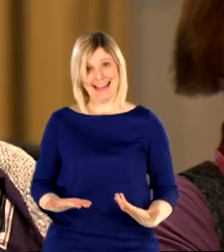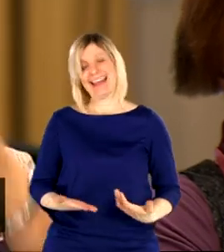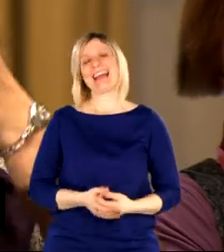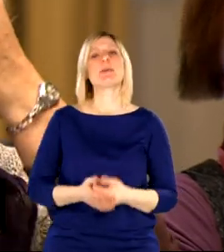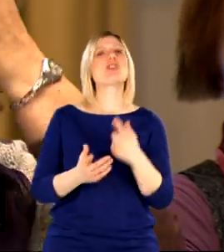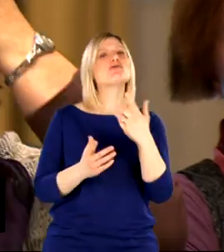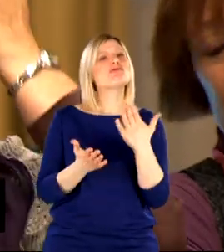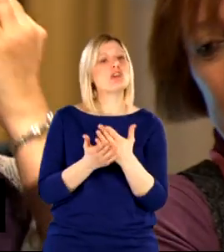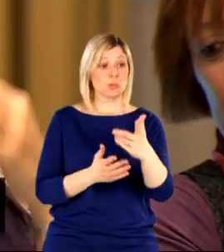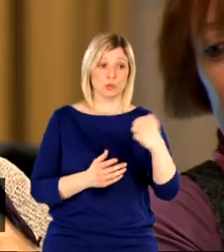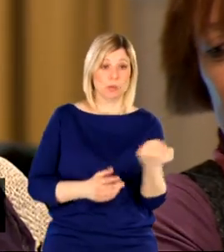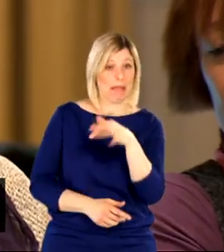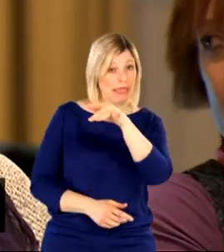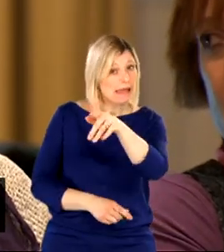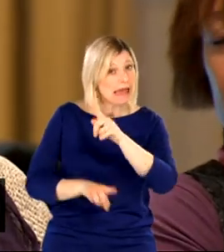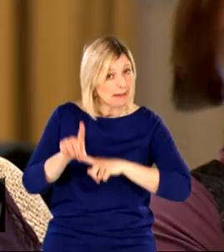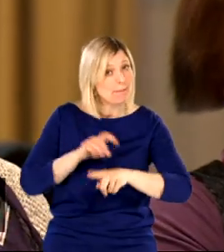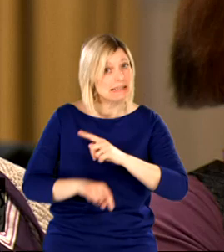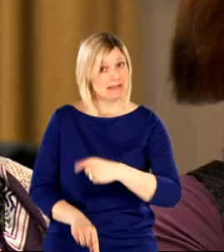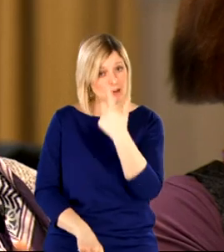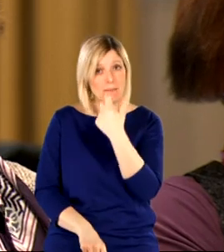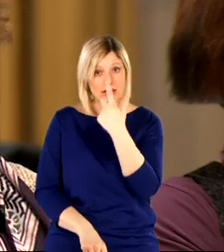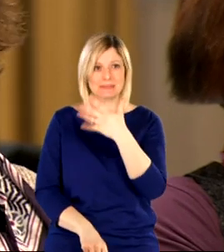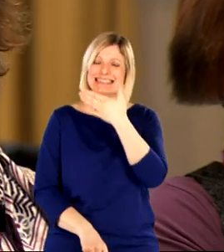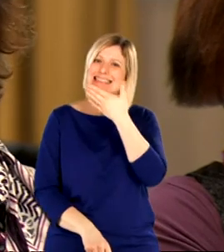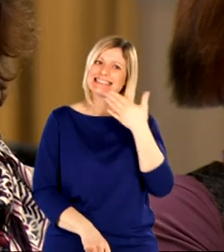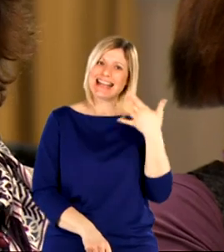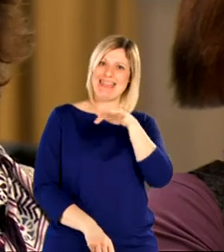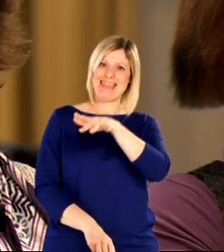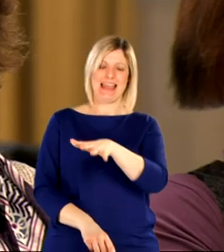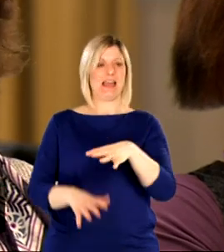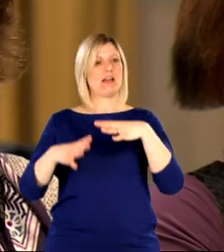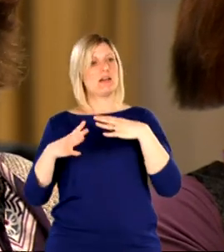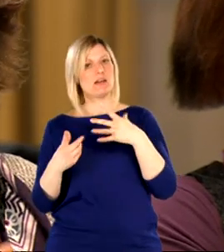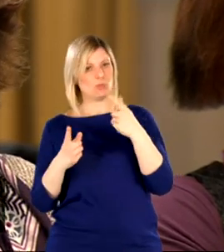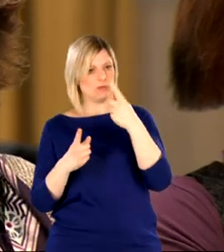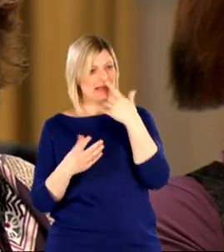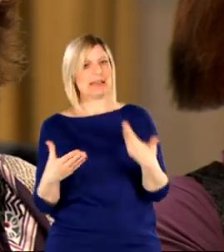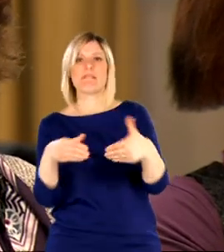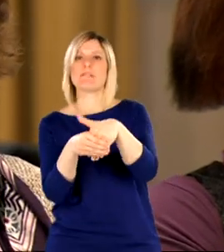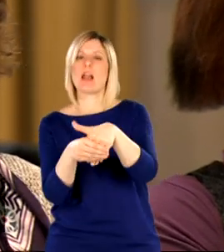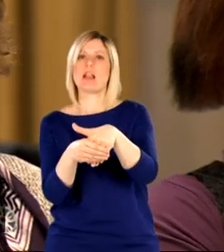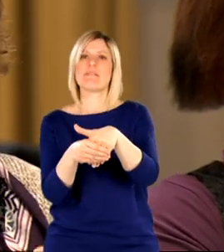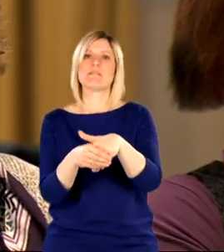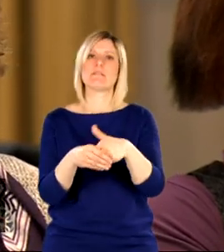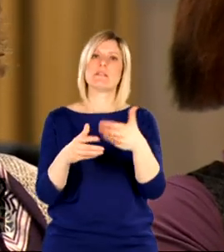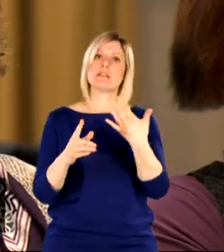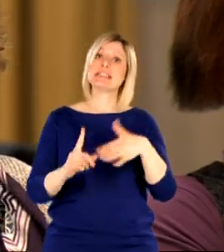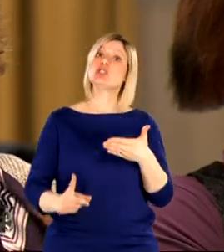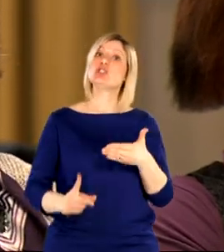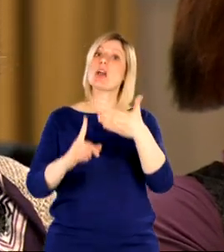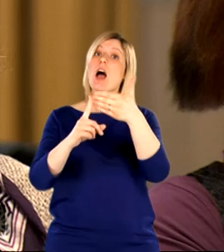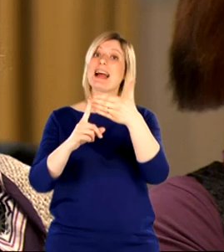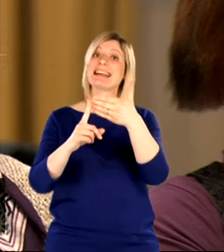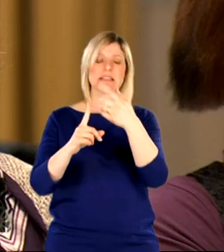In good practices, you should be at the meeting, if it's all possible. You know, it's nice you can get there and be there because you have a part to play. And there are often targets,